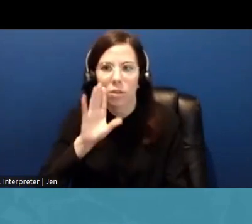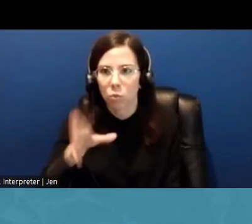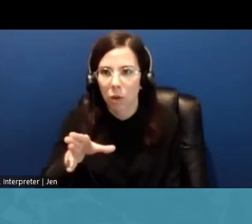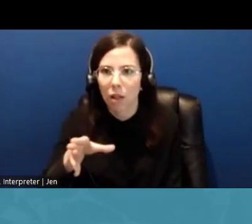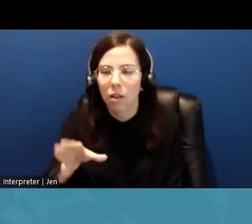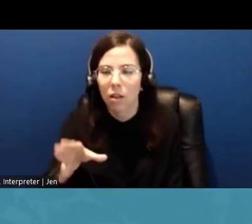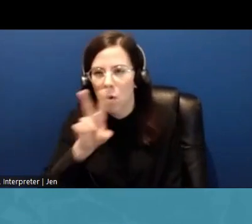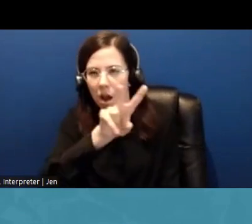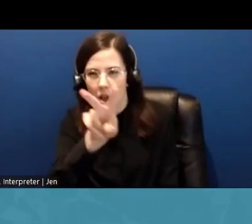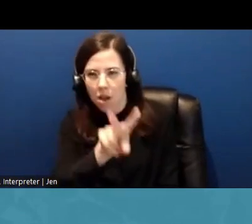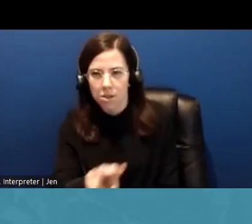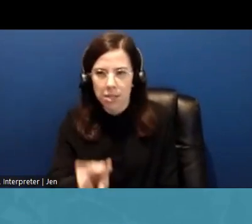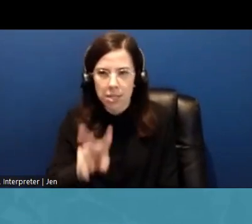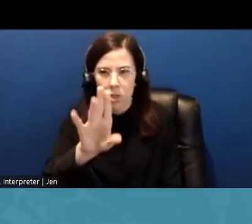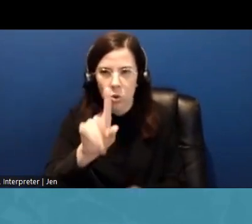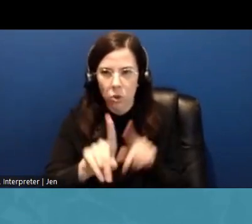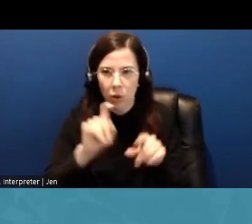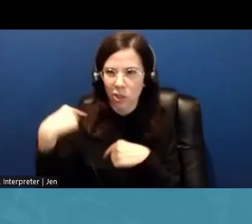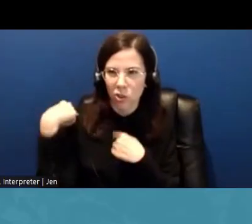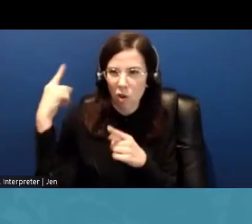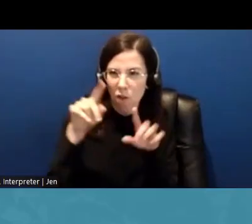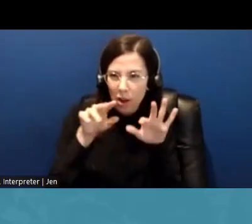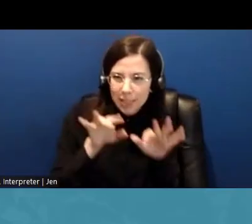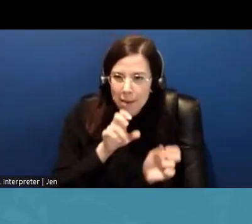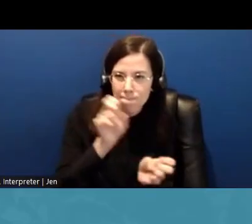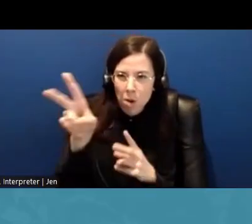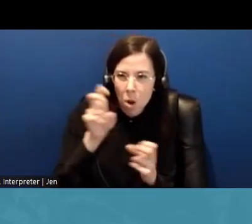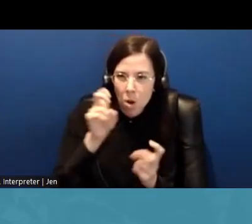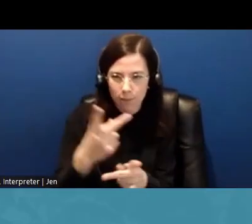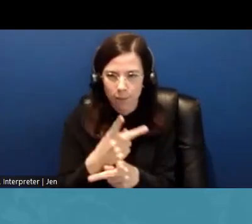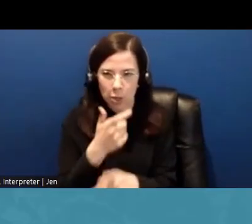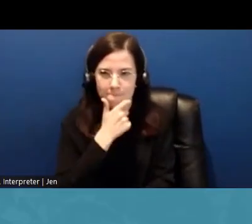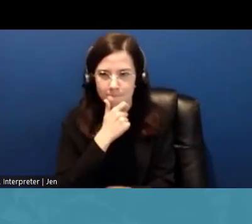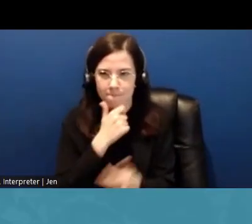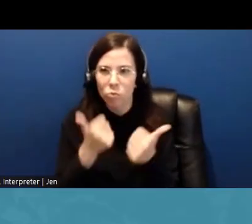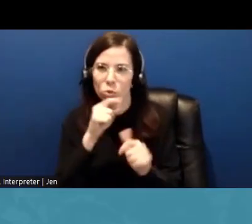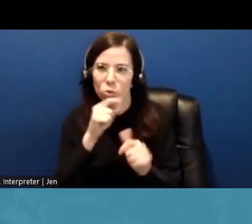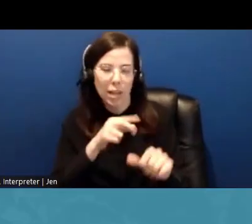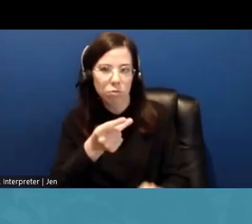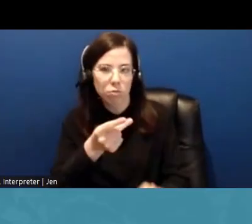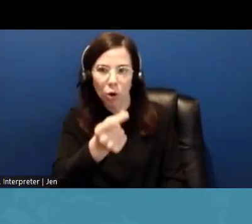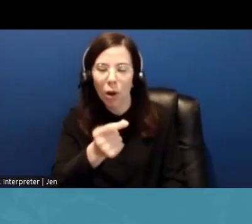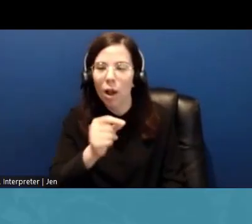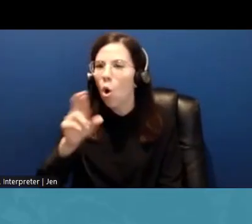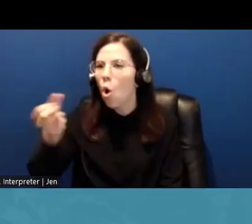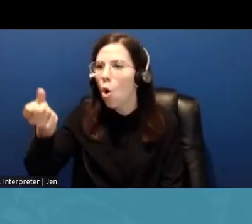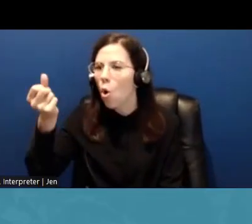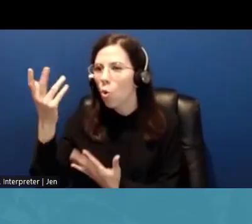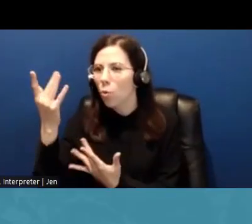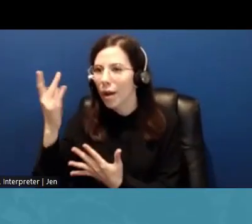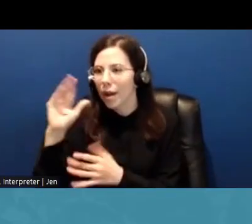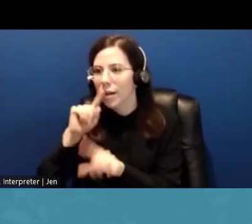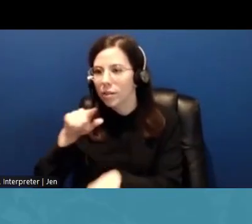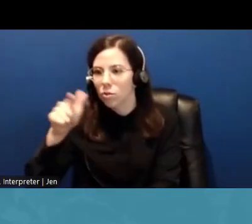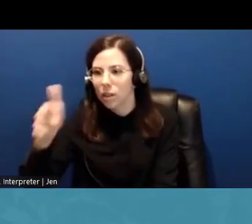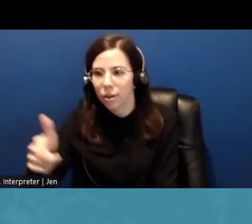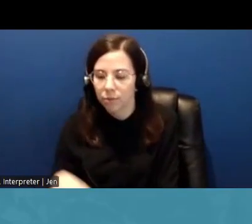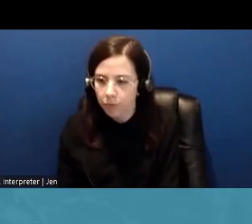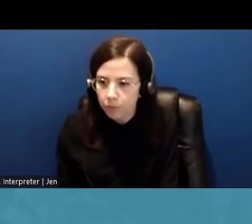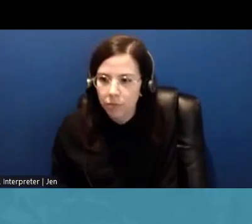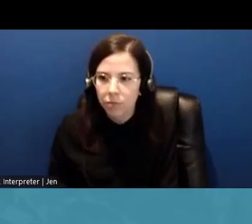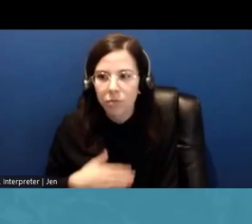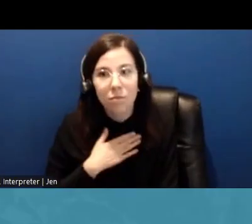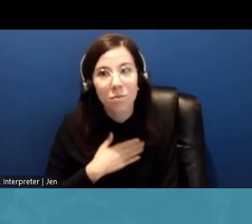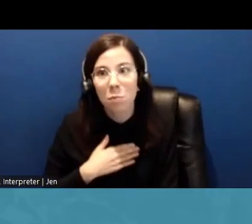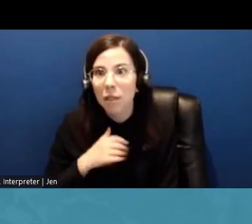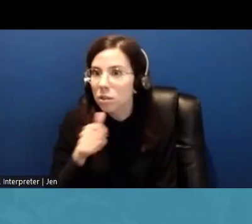at all the questions that have been submitted so far and see which ones we should address right then versus holding. So don't wait to